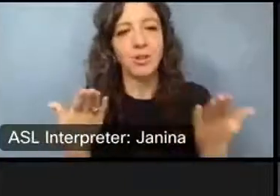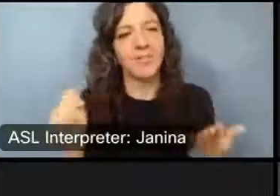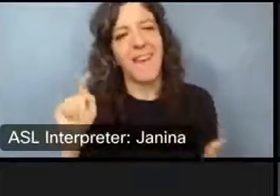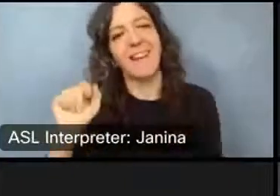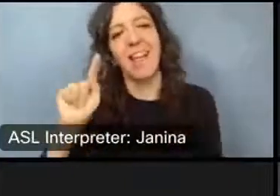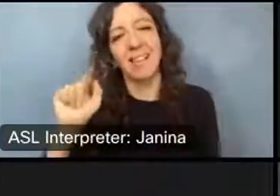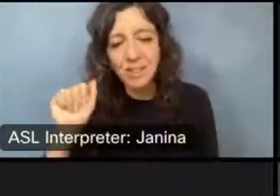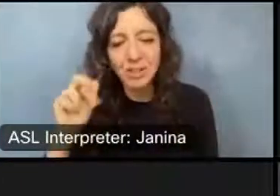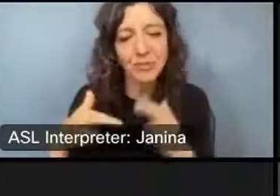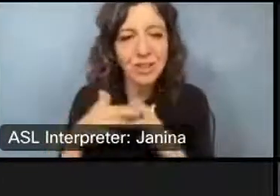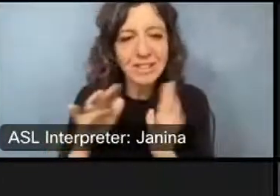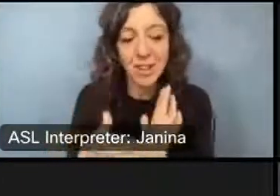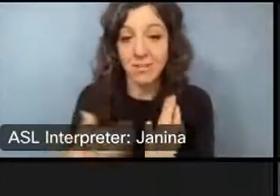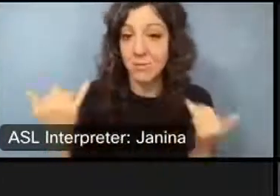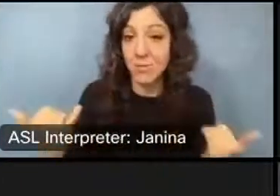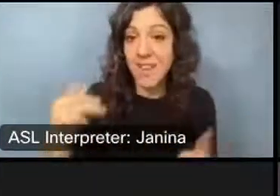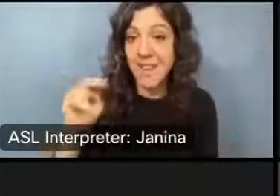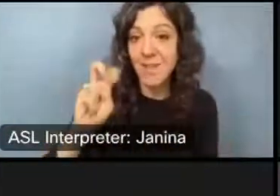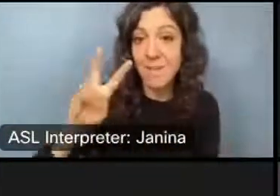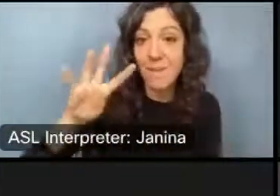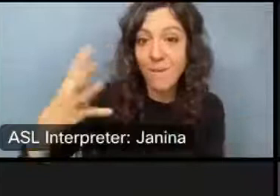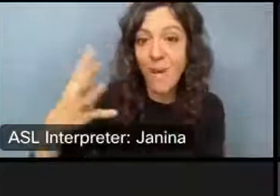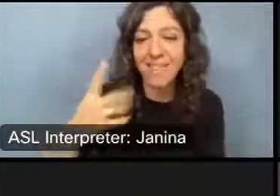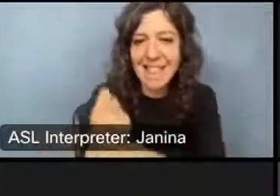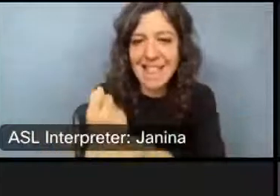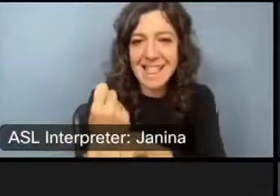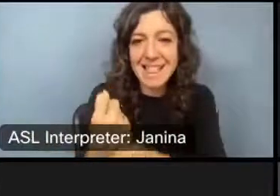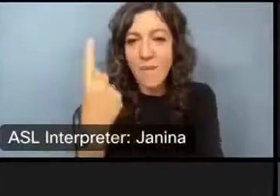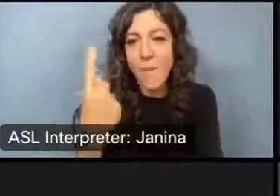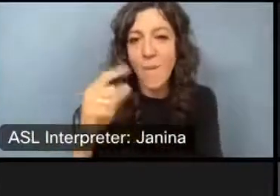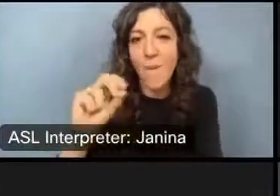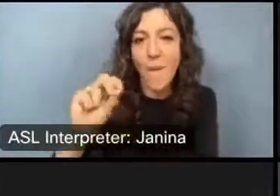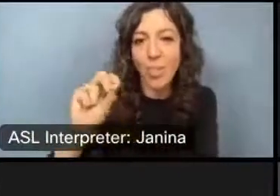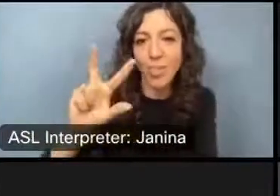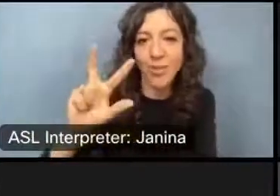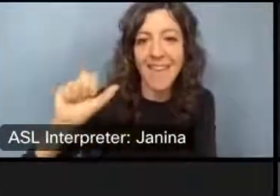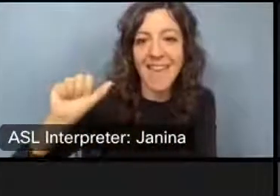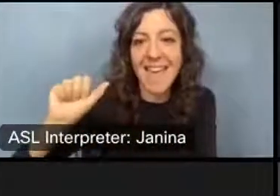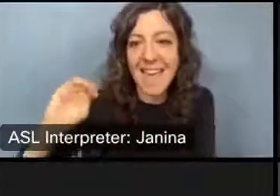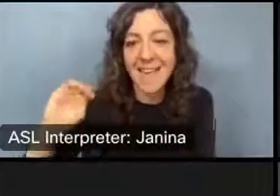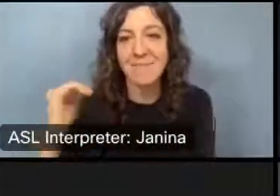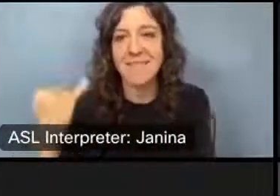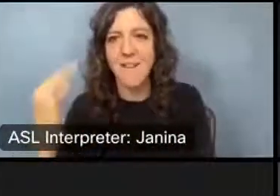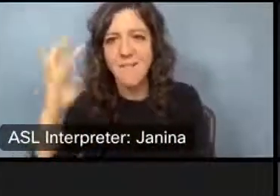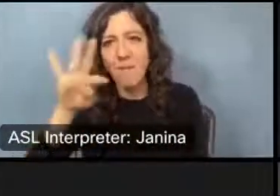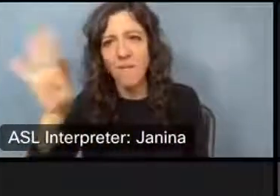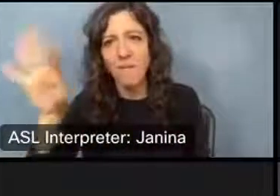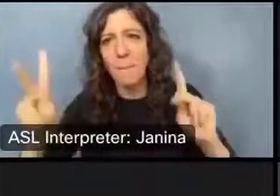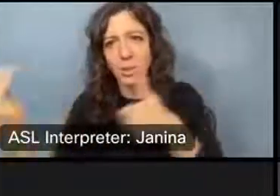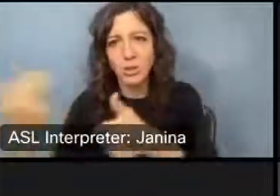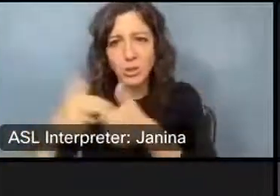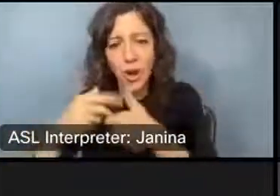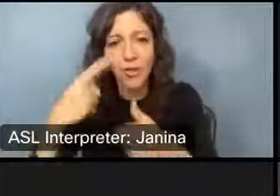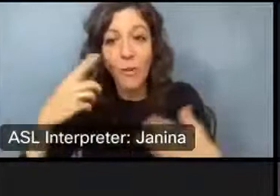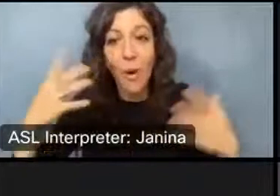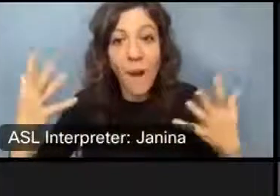is November 4th. It's 11:03 a.m. and we've got 44 participants on for Coffee